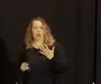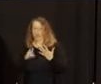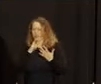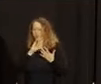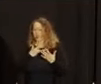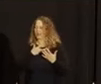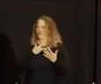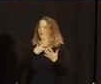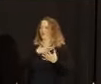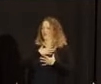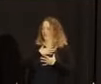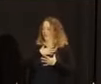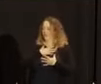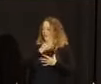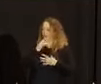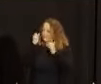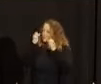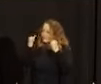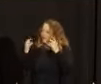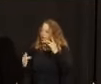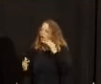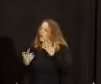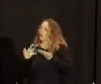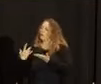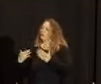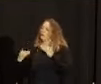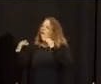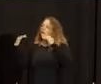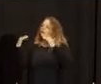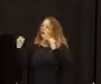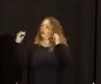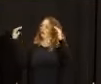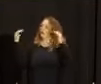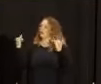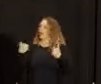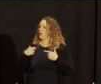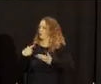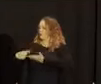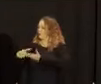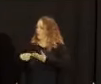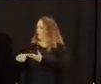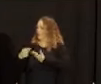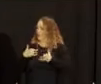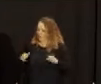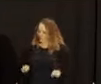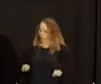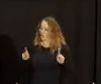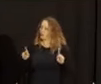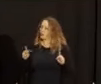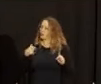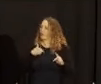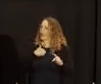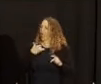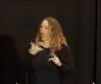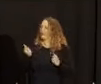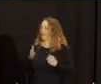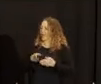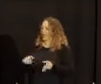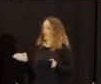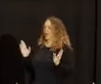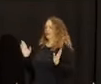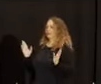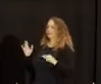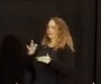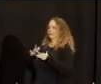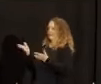so it's amazing how there is that opportunity, and there's that room for things to change a bit